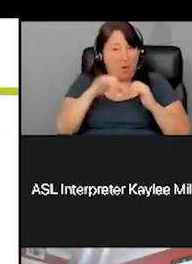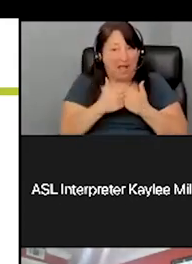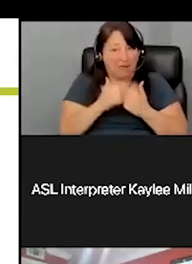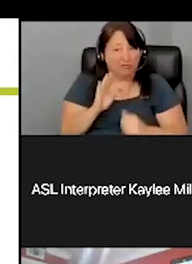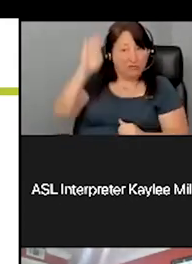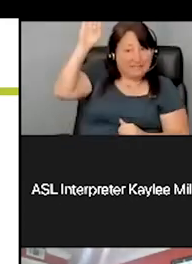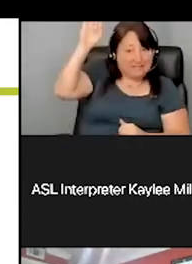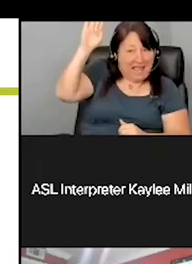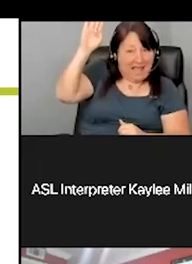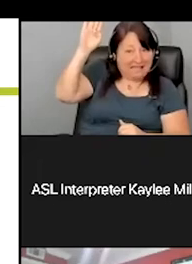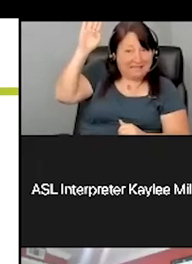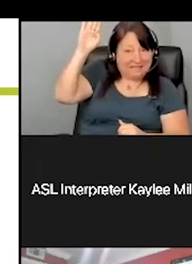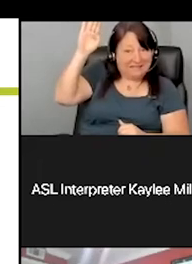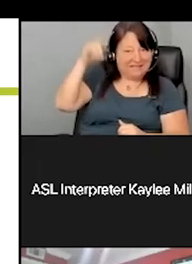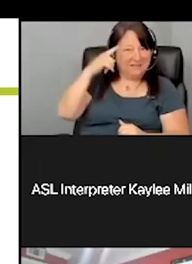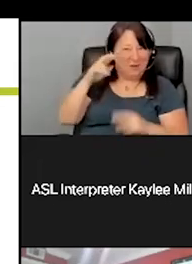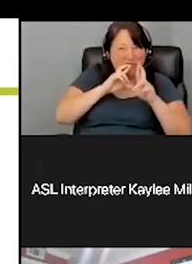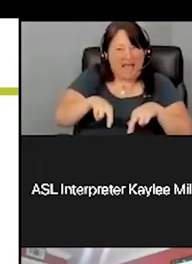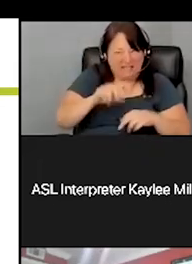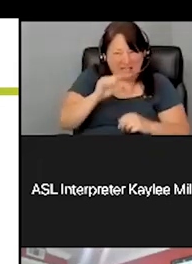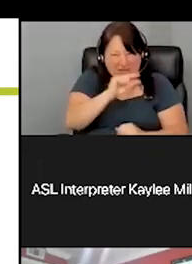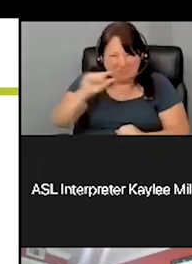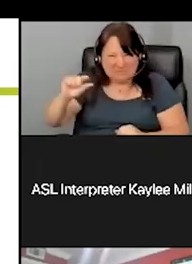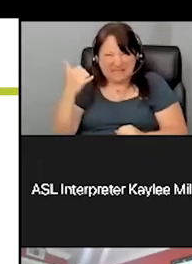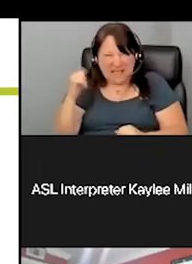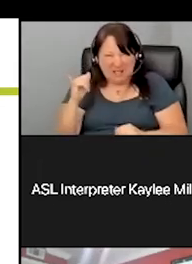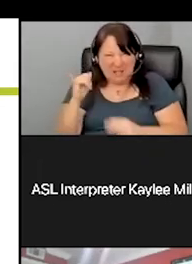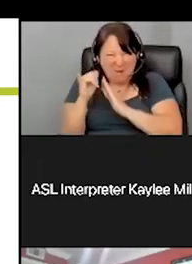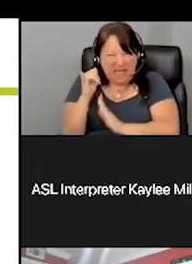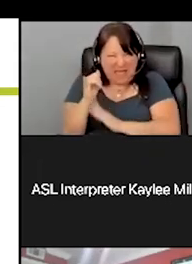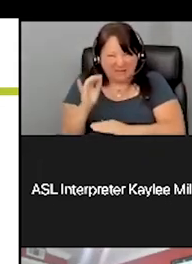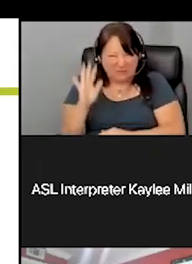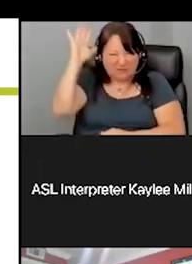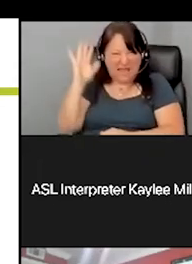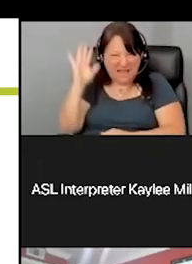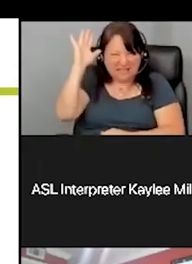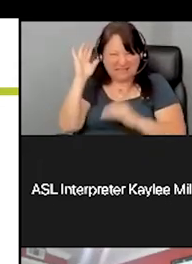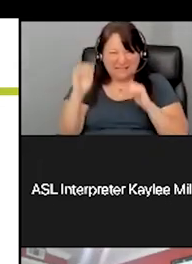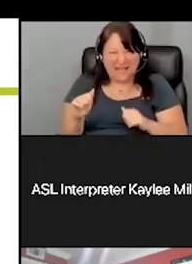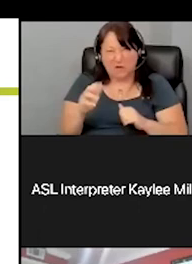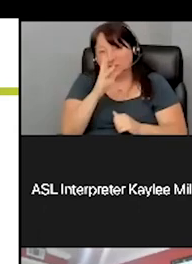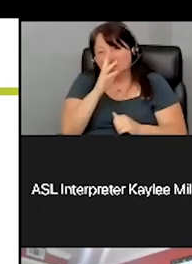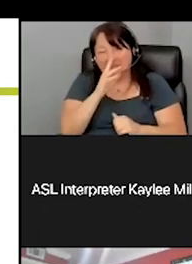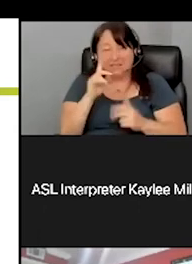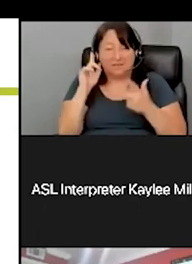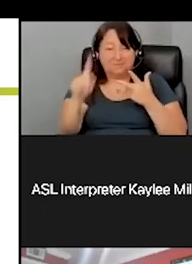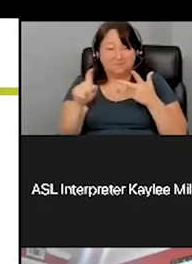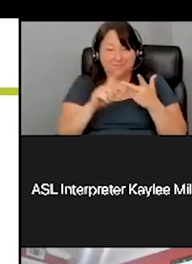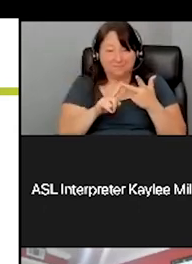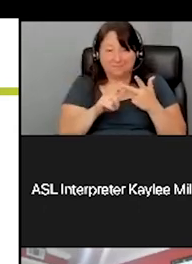your hand within the reactions menu, click the raise your hand, and then you can just speak your question. We do have